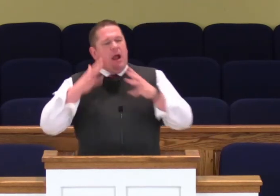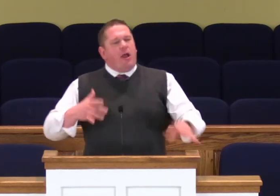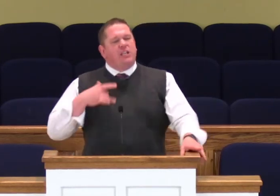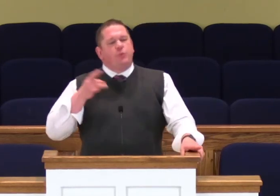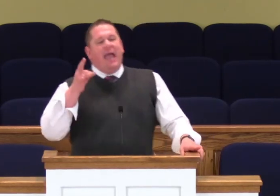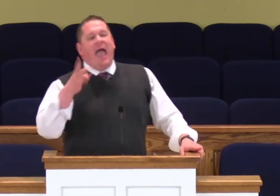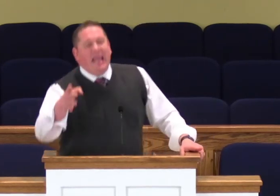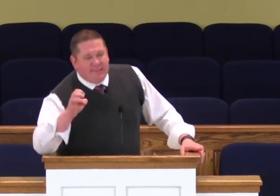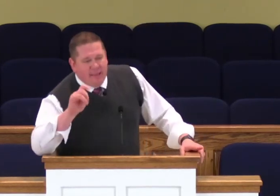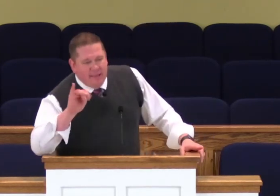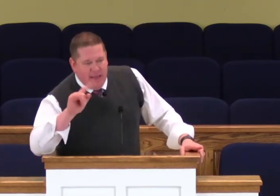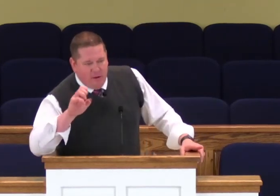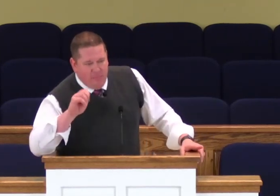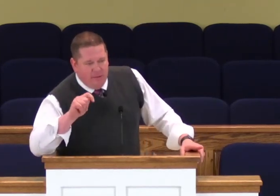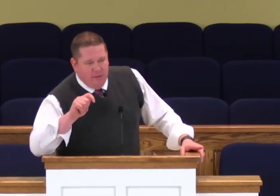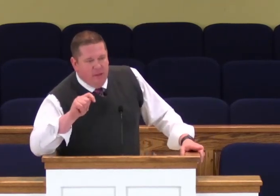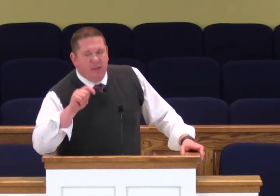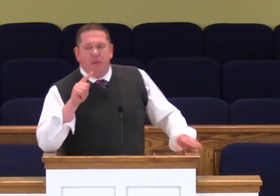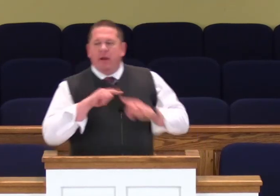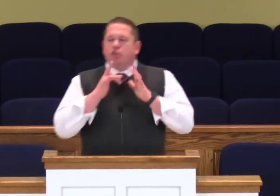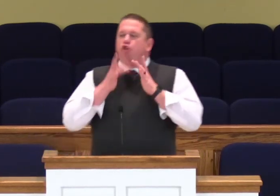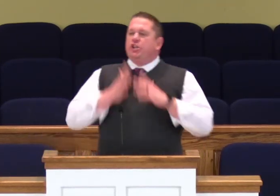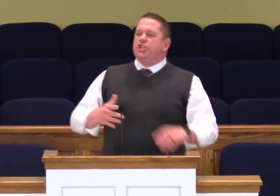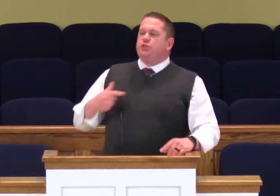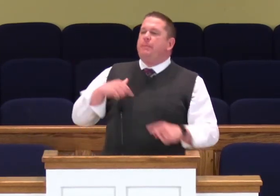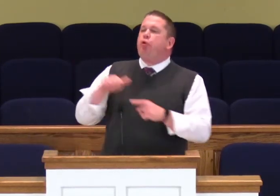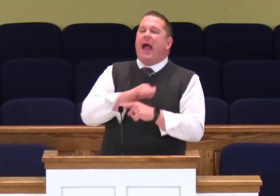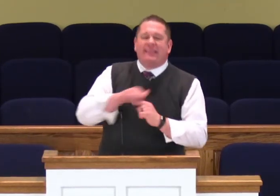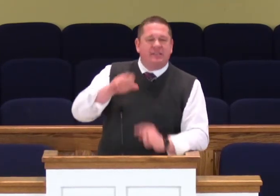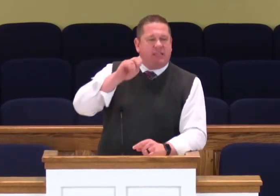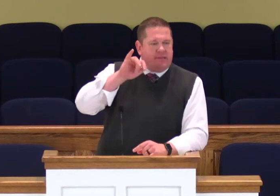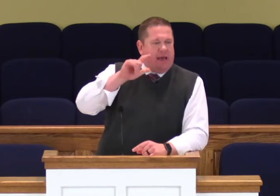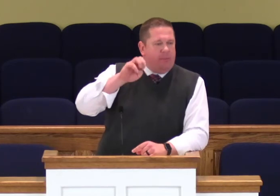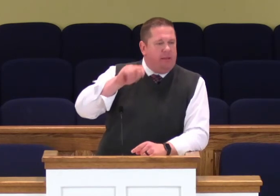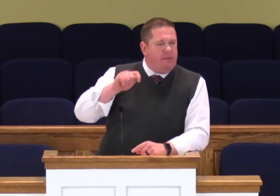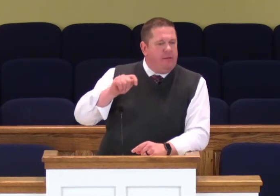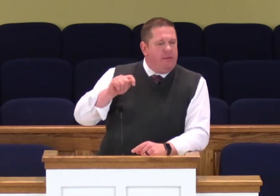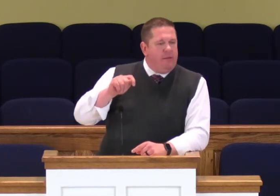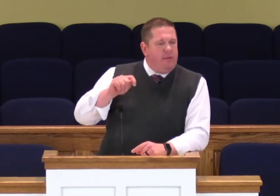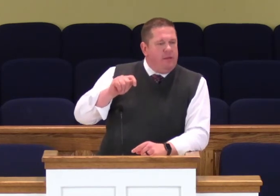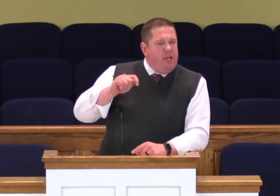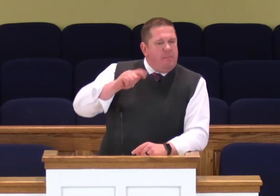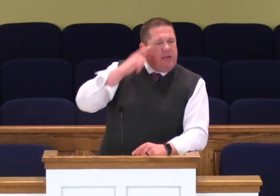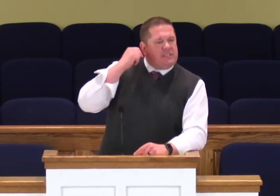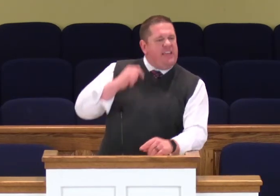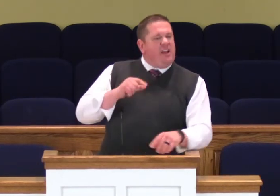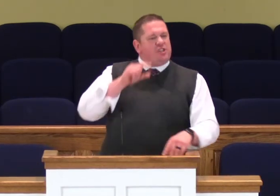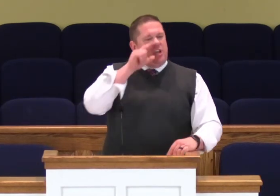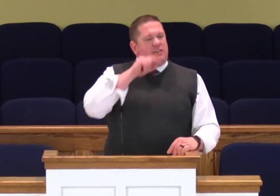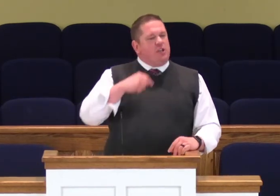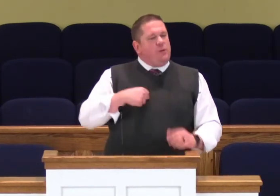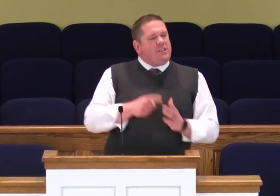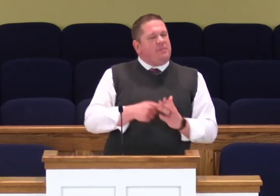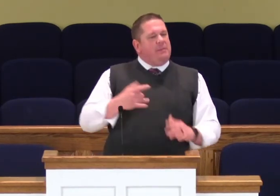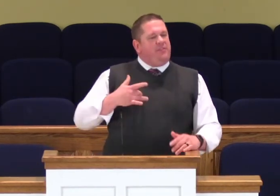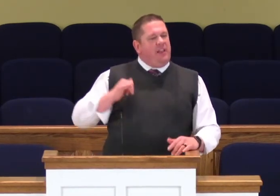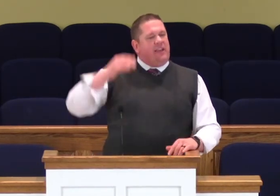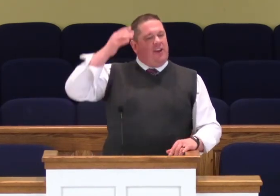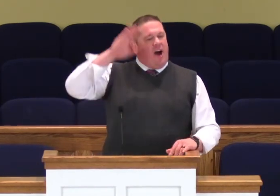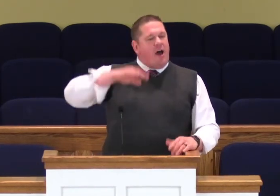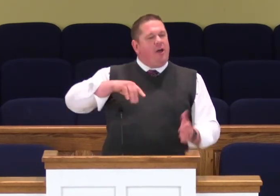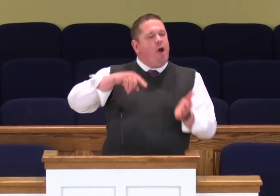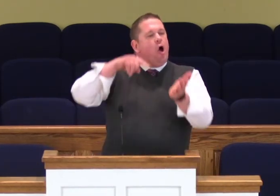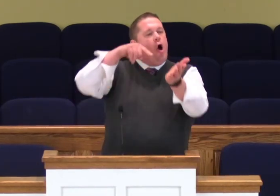As Americans, we hate entitlement. But as Christians, we practice entitlement. Because even as Gentiles, we sometimes feel